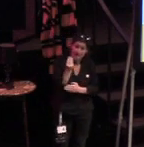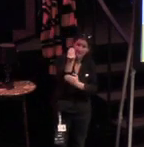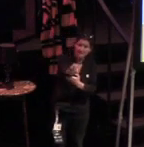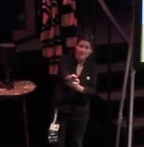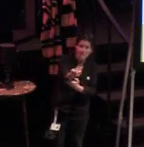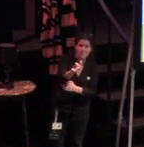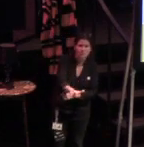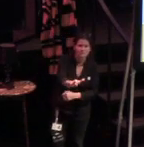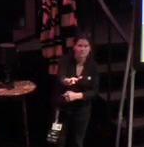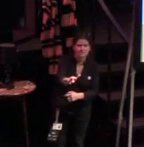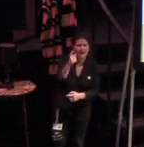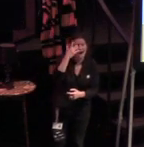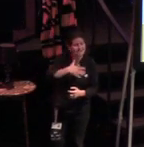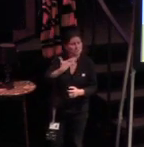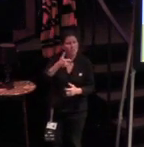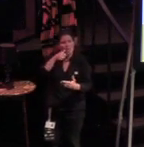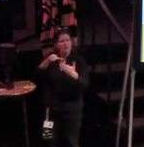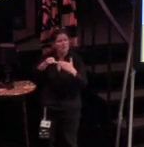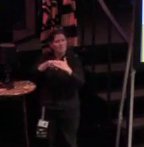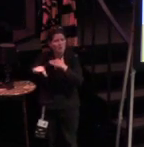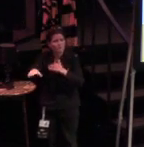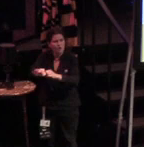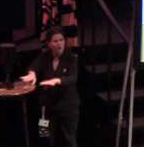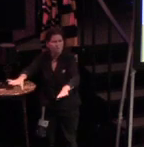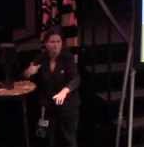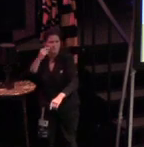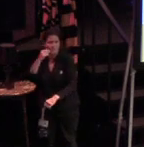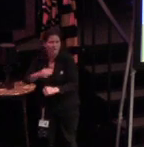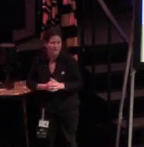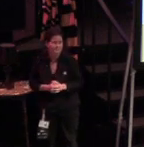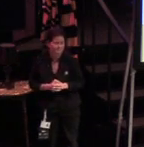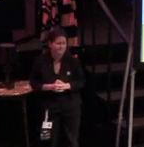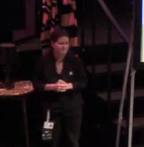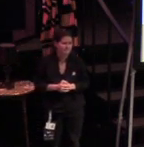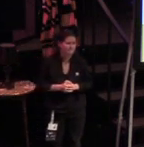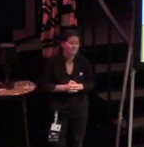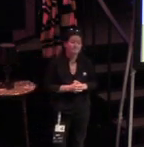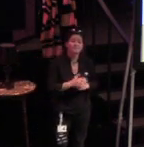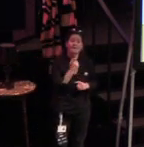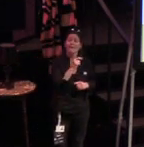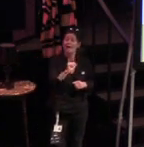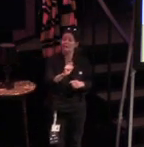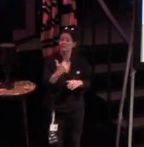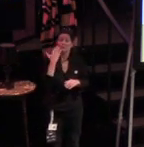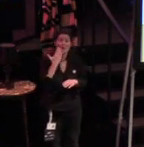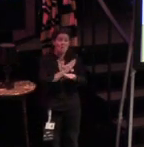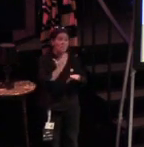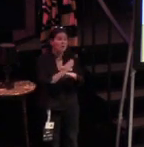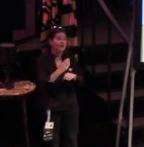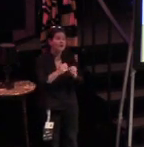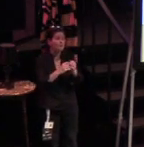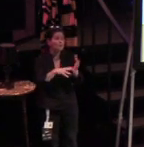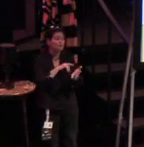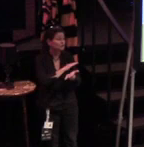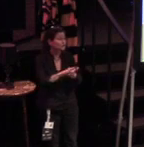and a week before I was leaving the bush there were drinks and a few people from the limit came over